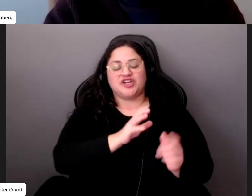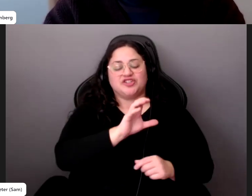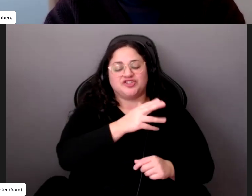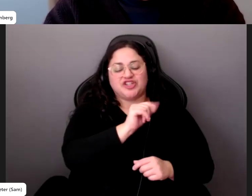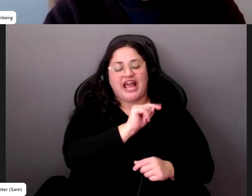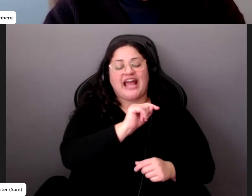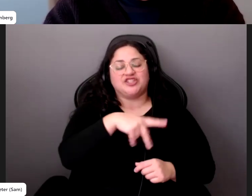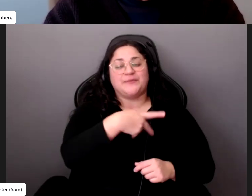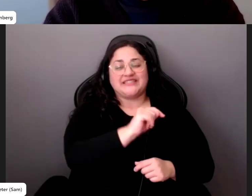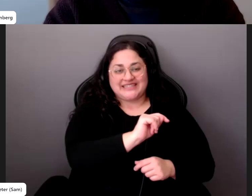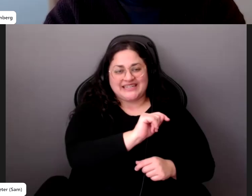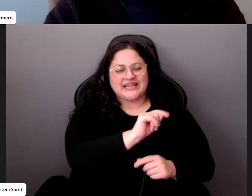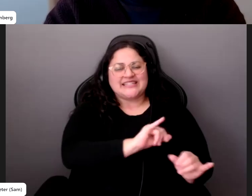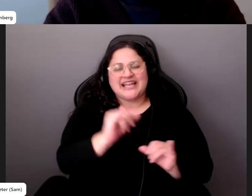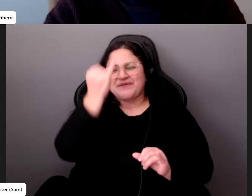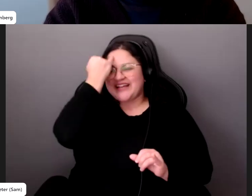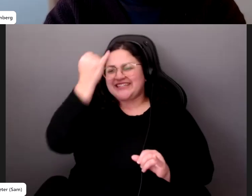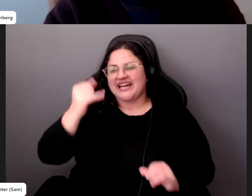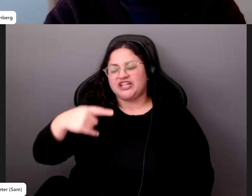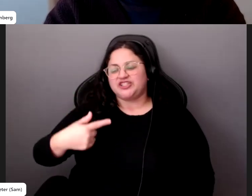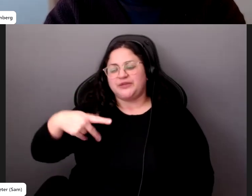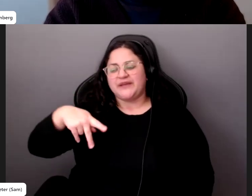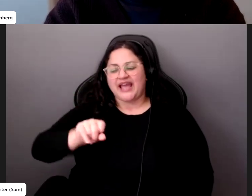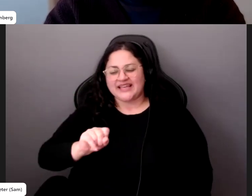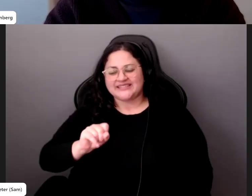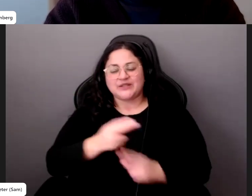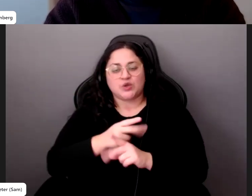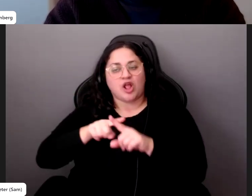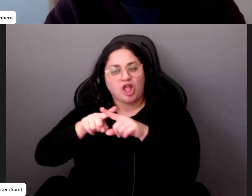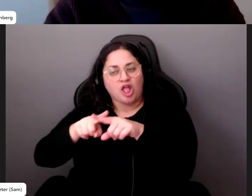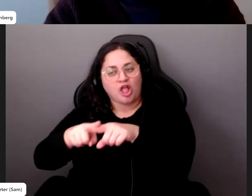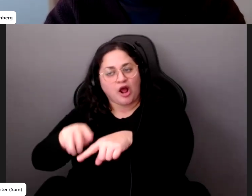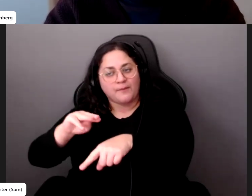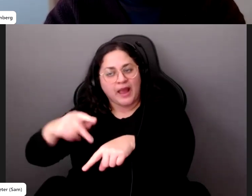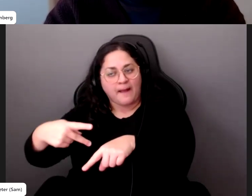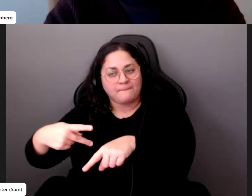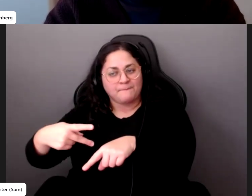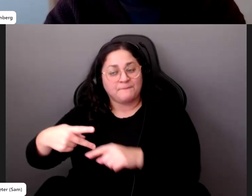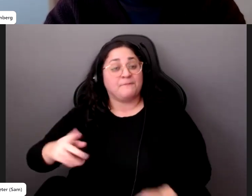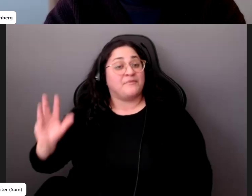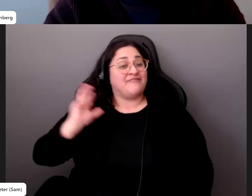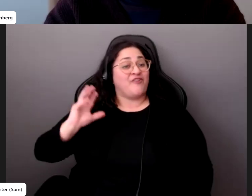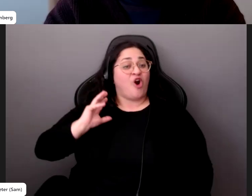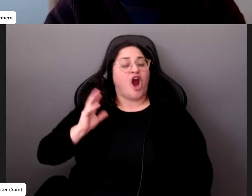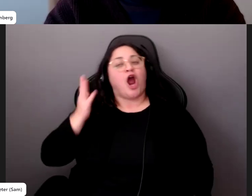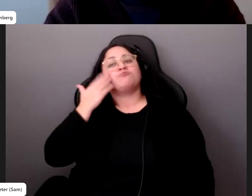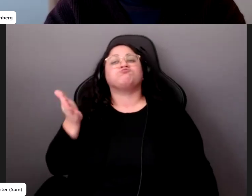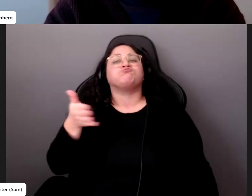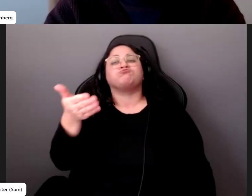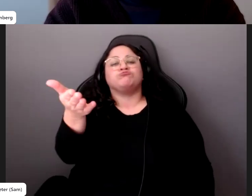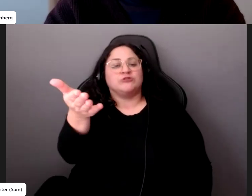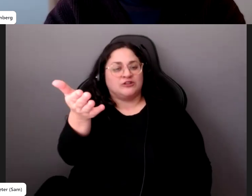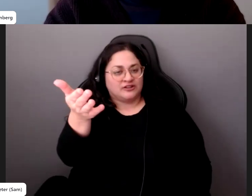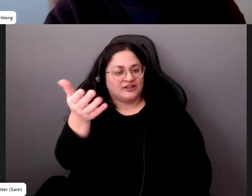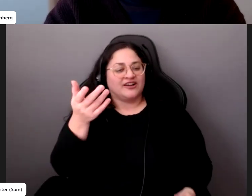less you remember where everything is. So if you're driving and you need your GPS all the time with you to find your way around town, you'll never learn what